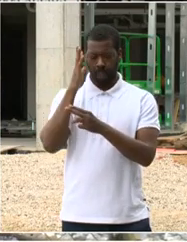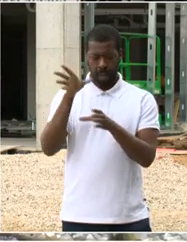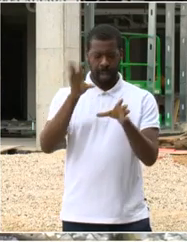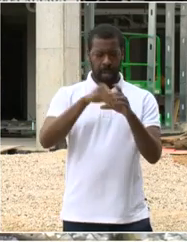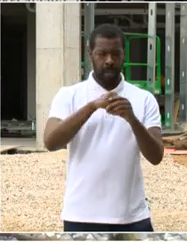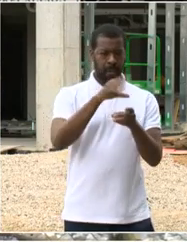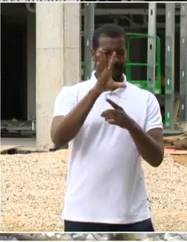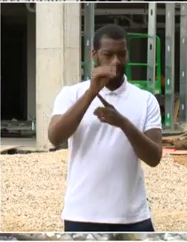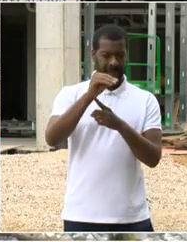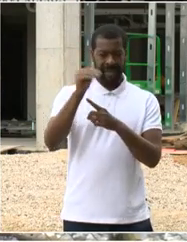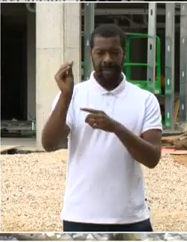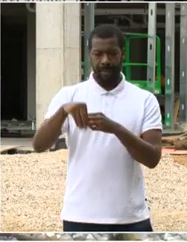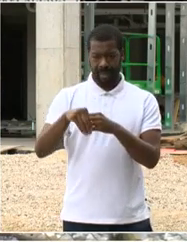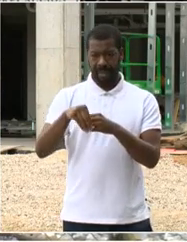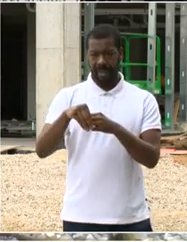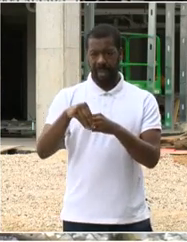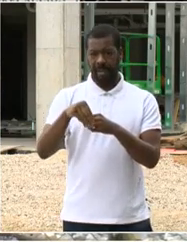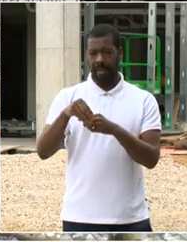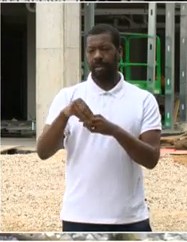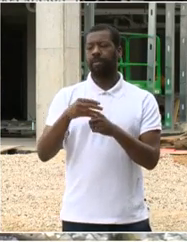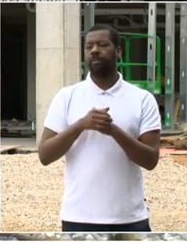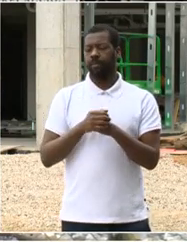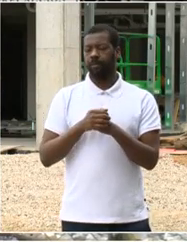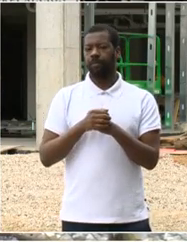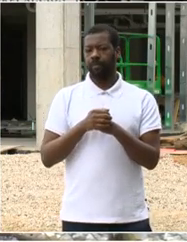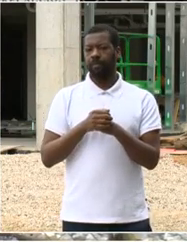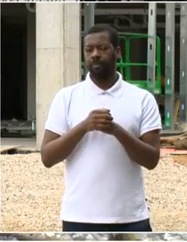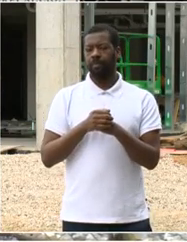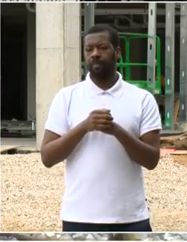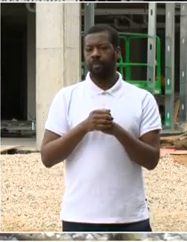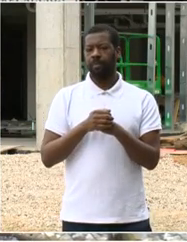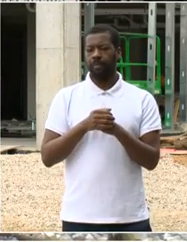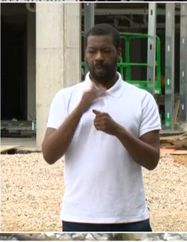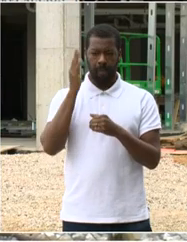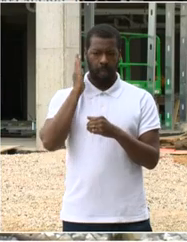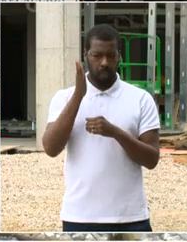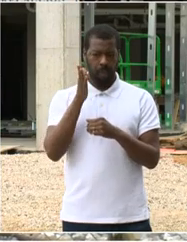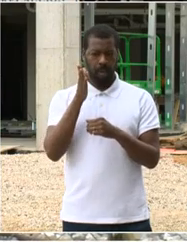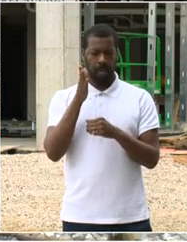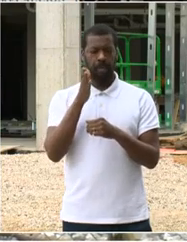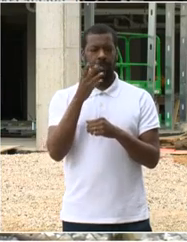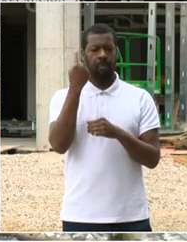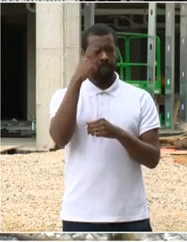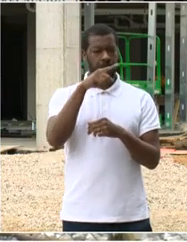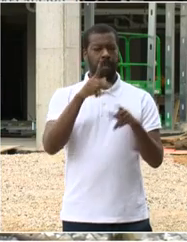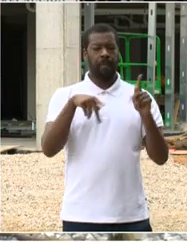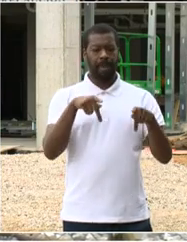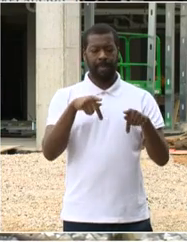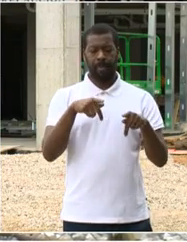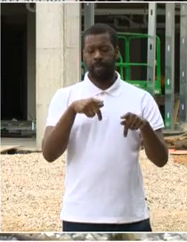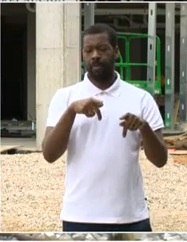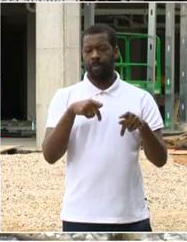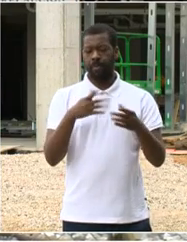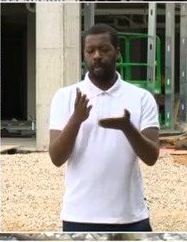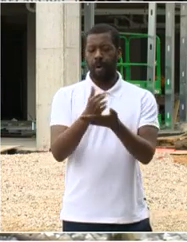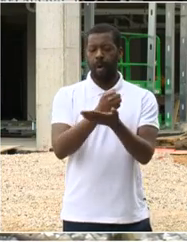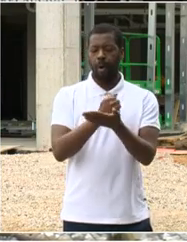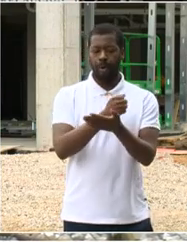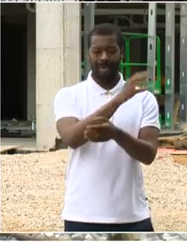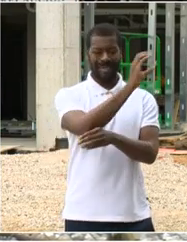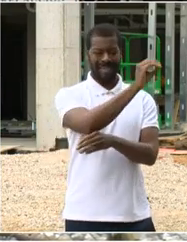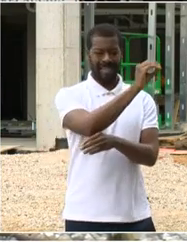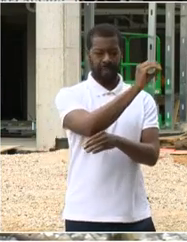of the homes produced using the FY22 trust fund dollars are for residents making between 0